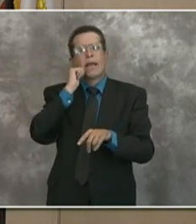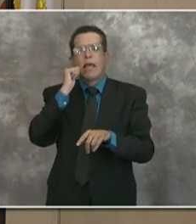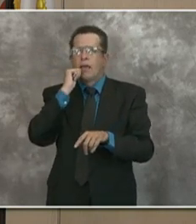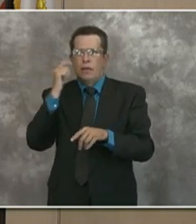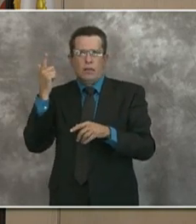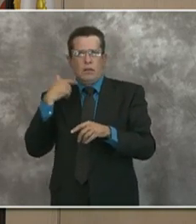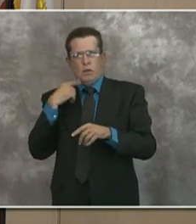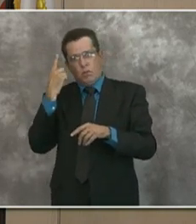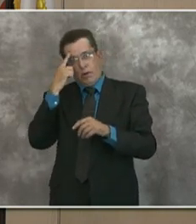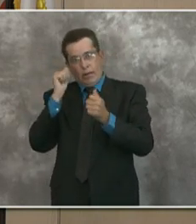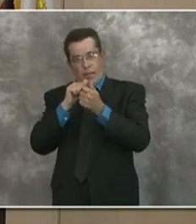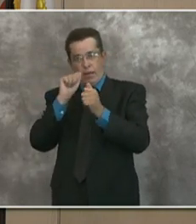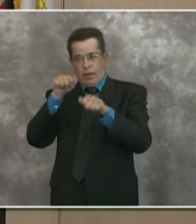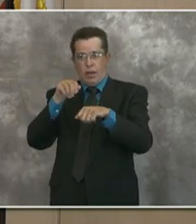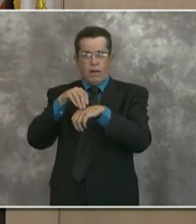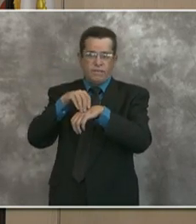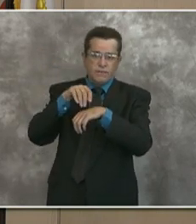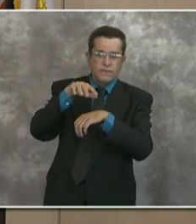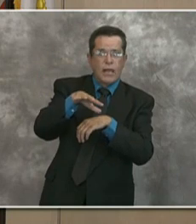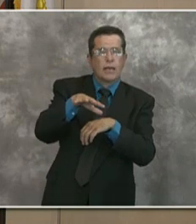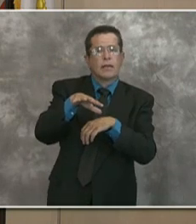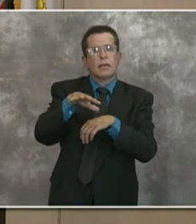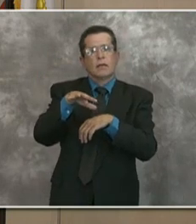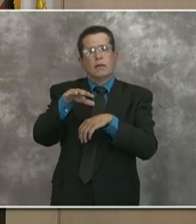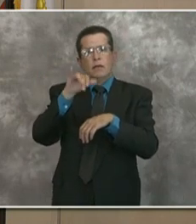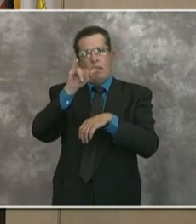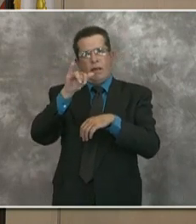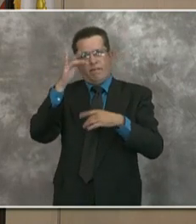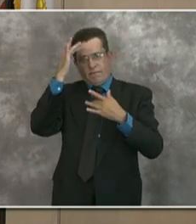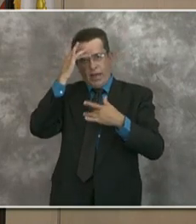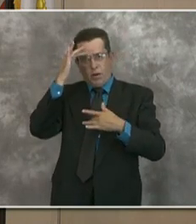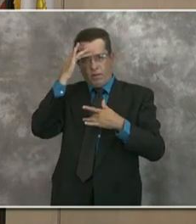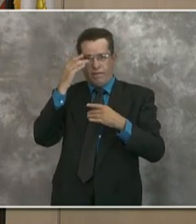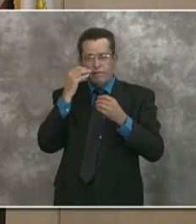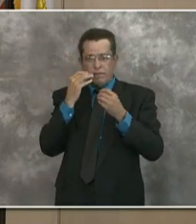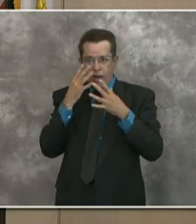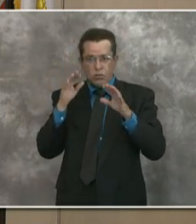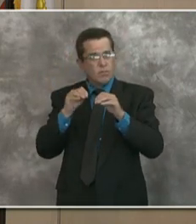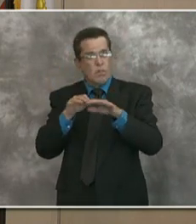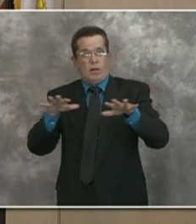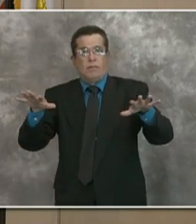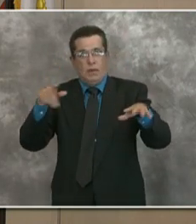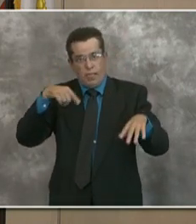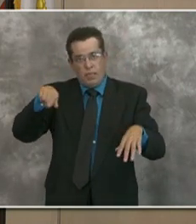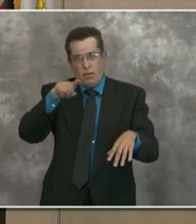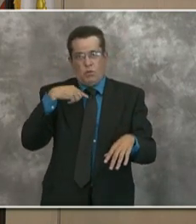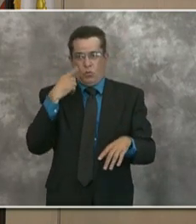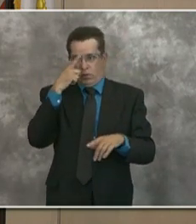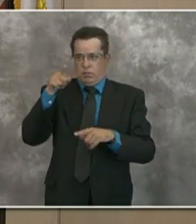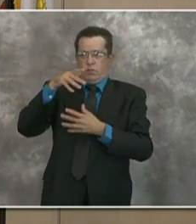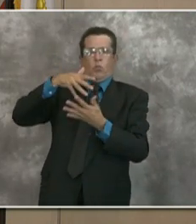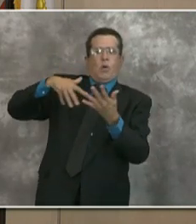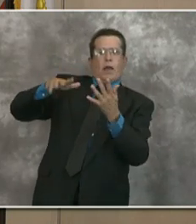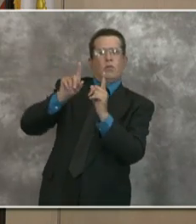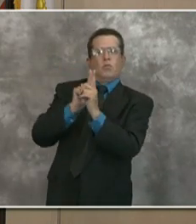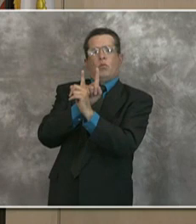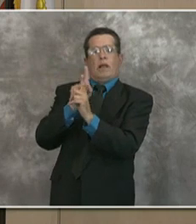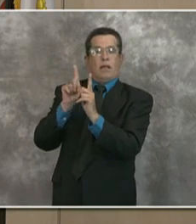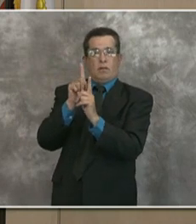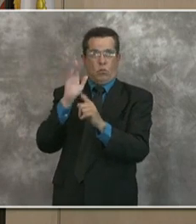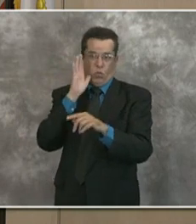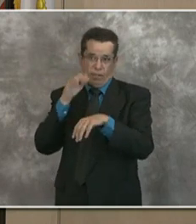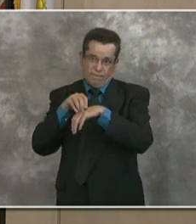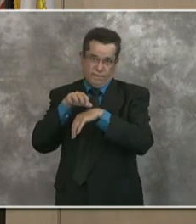or might affect efforts to mitigate the virus? I know many of those demonstrating are wearing face coverings, but a lot of people are in close proximity at many times.